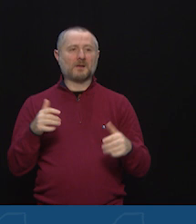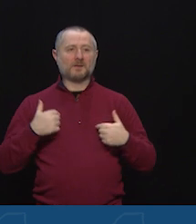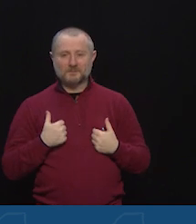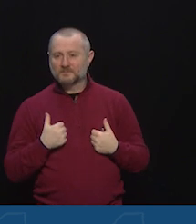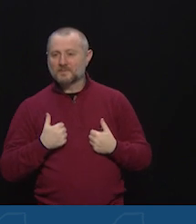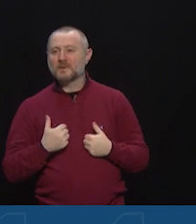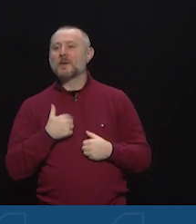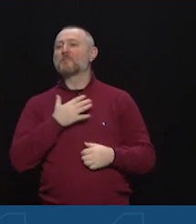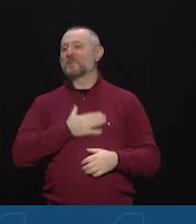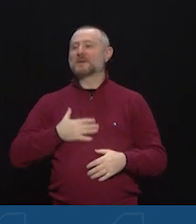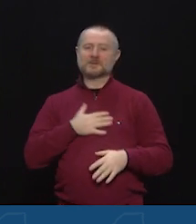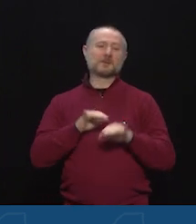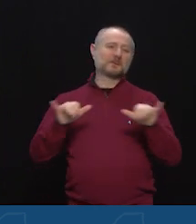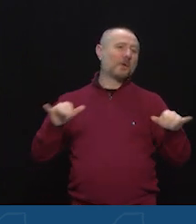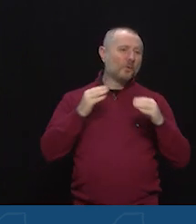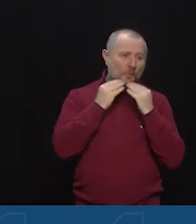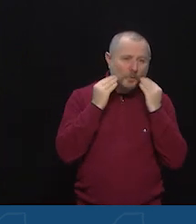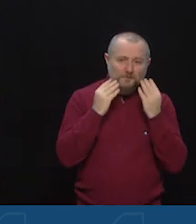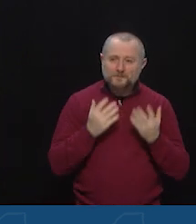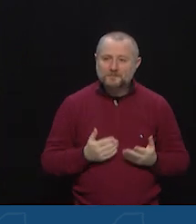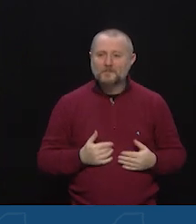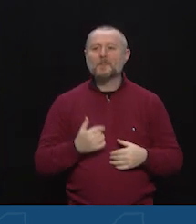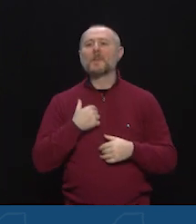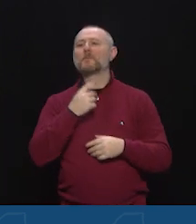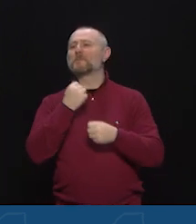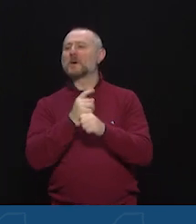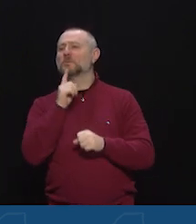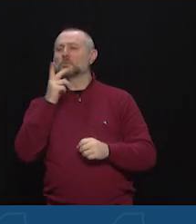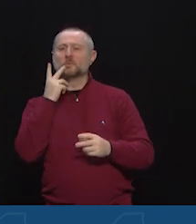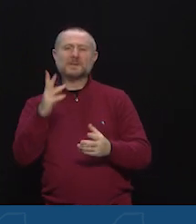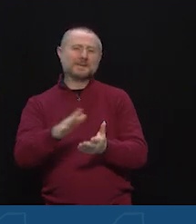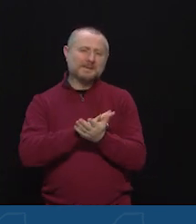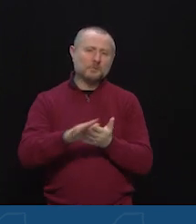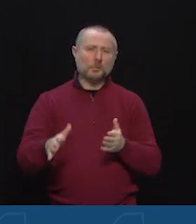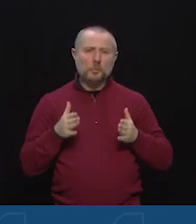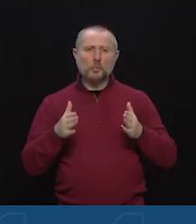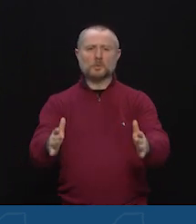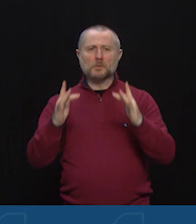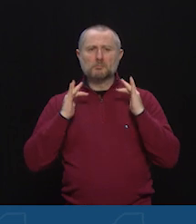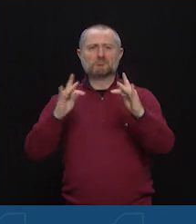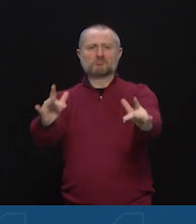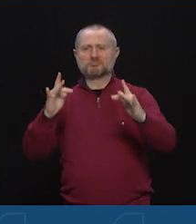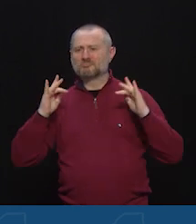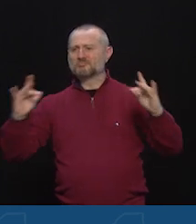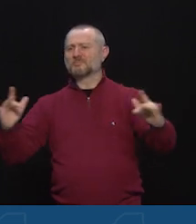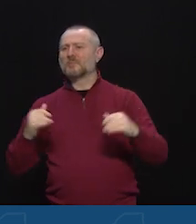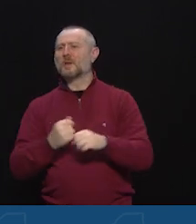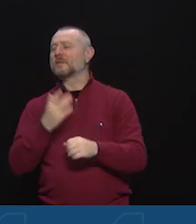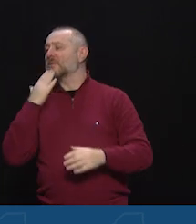that we can get these roads cleared as quickly as possible. And again, thank you to the